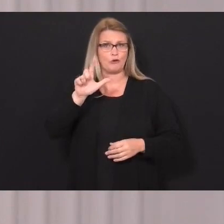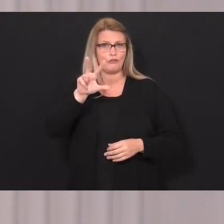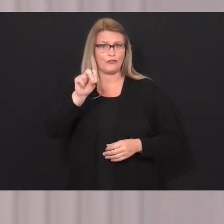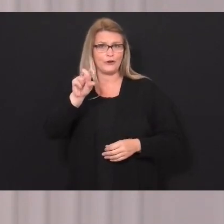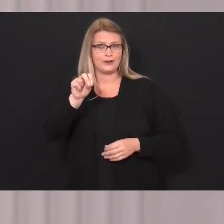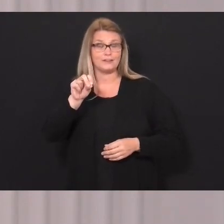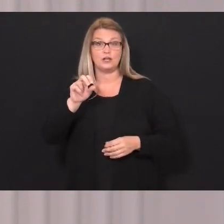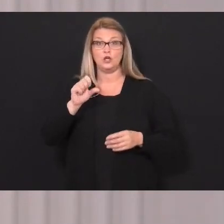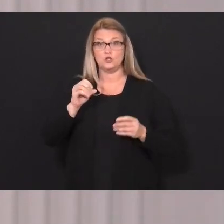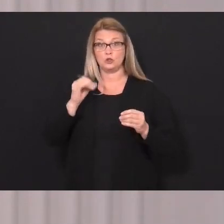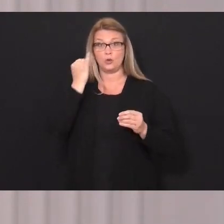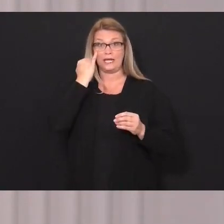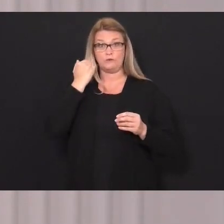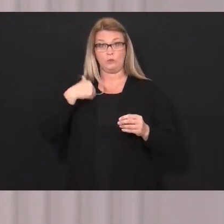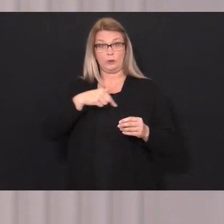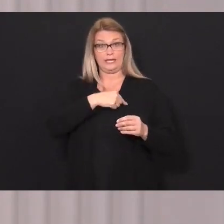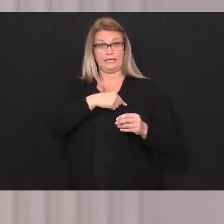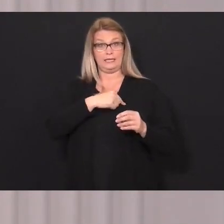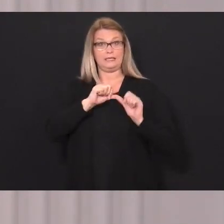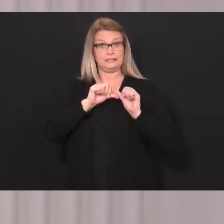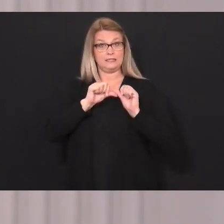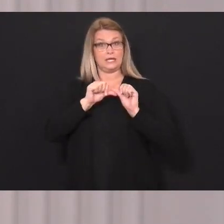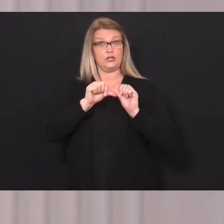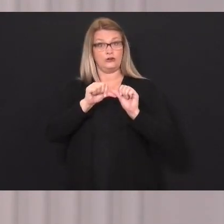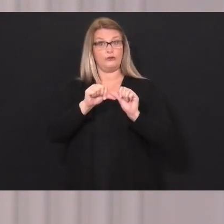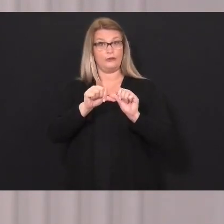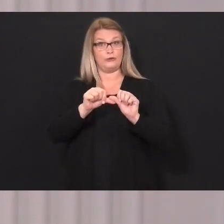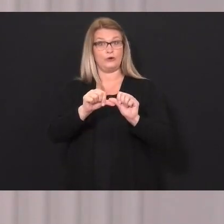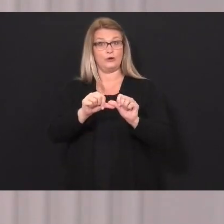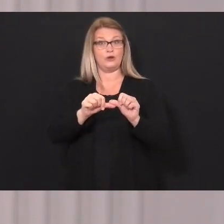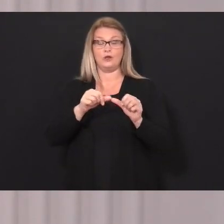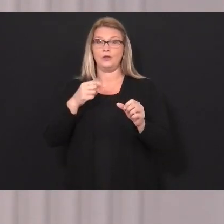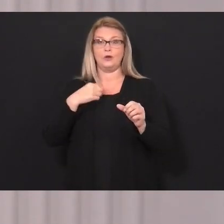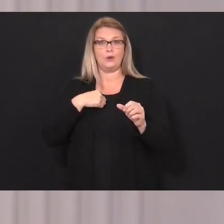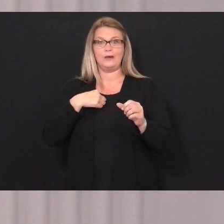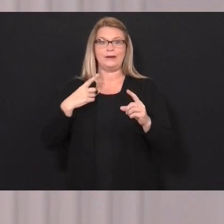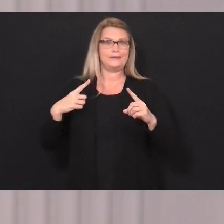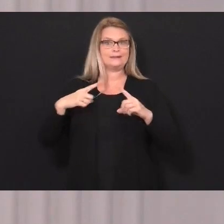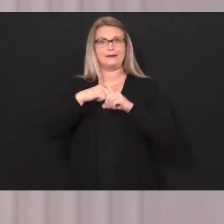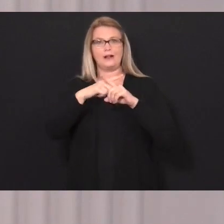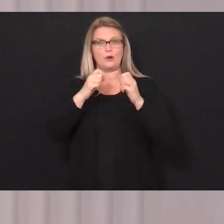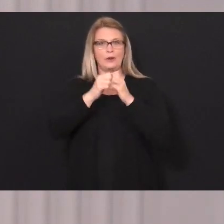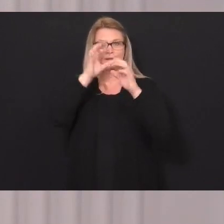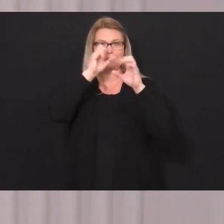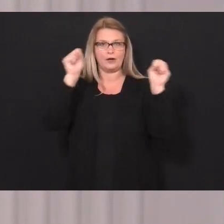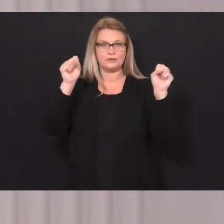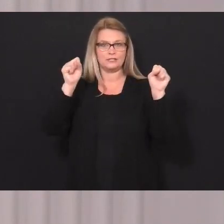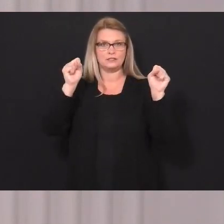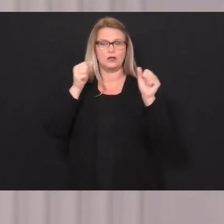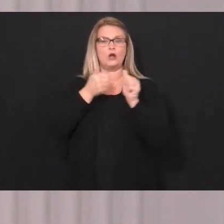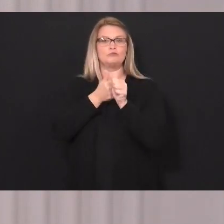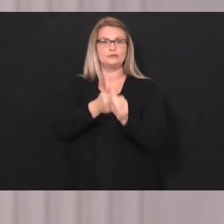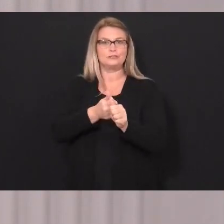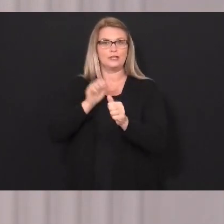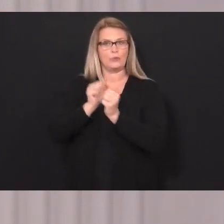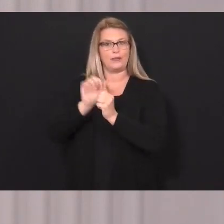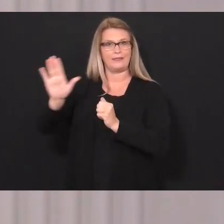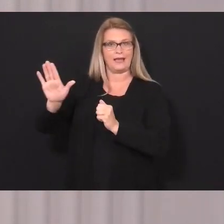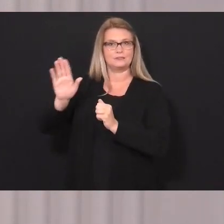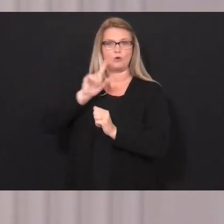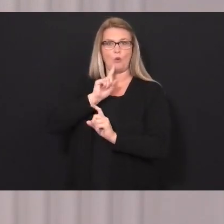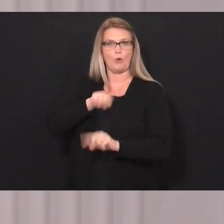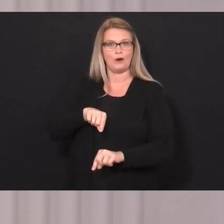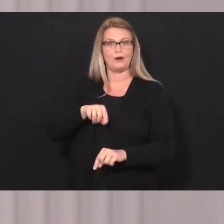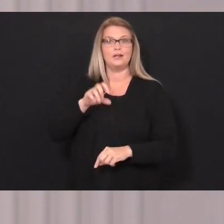continued down the path we had, here in West Virginia would have been in contravention to the President of the United States directive. And so then I